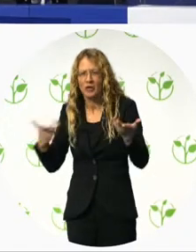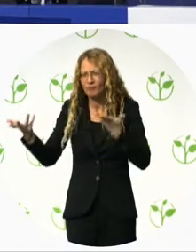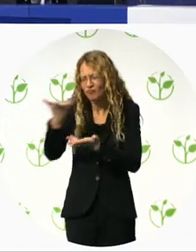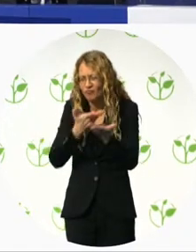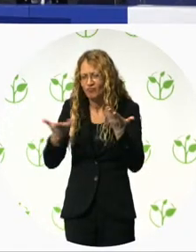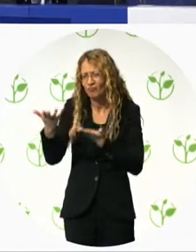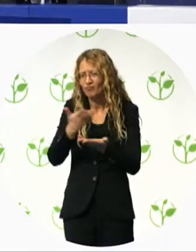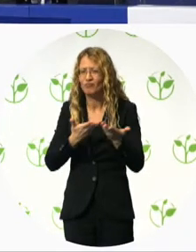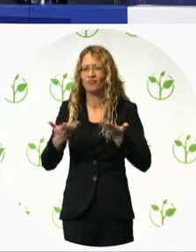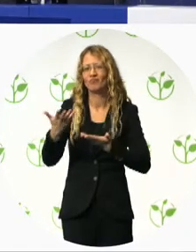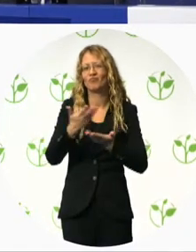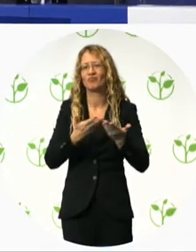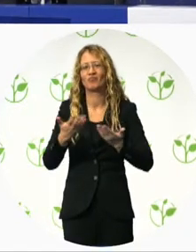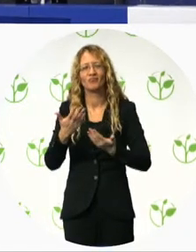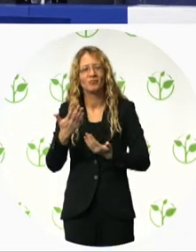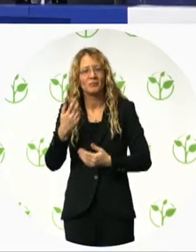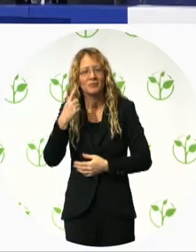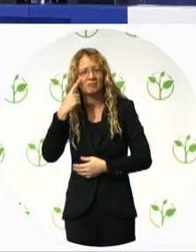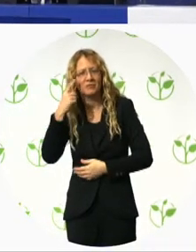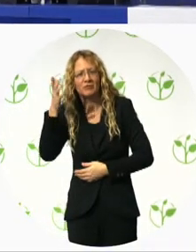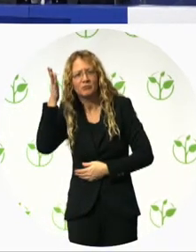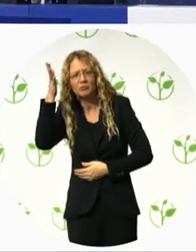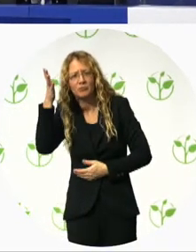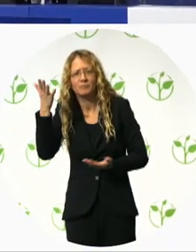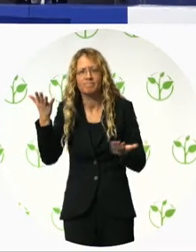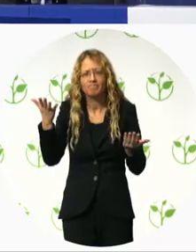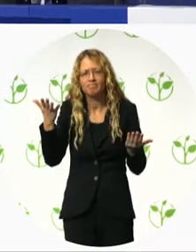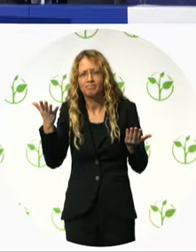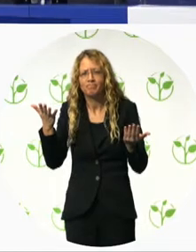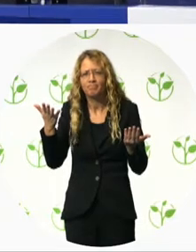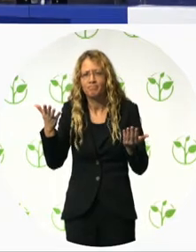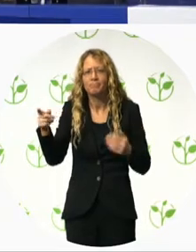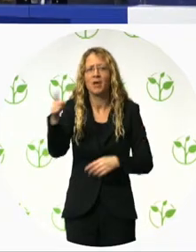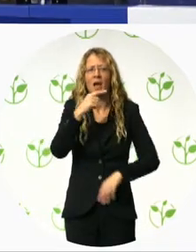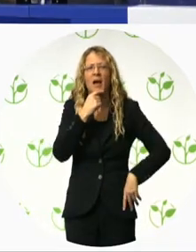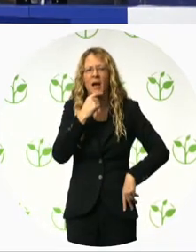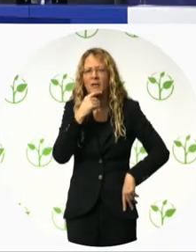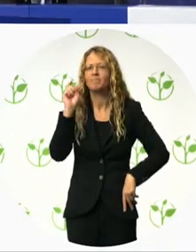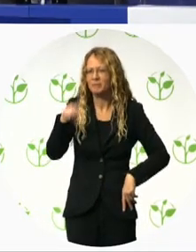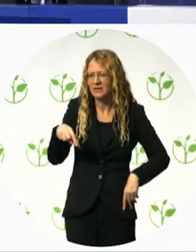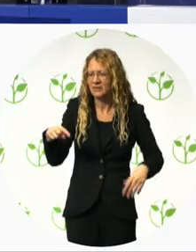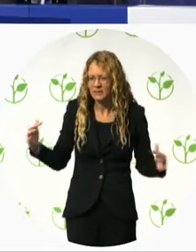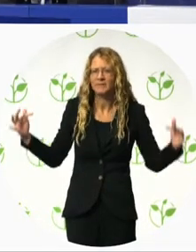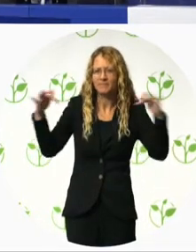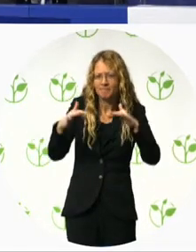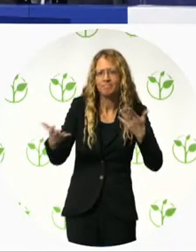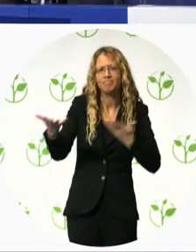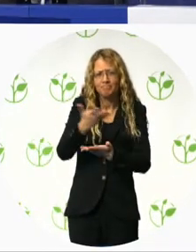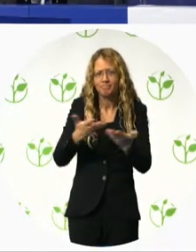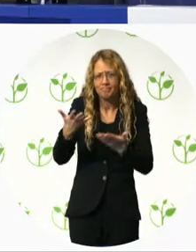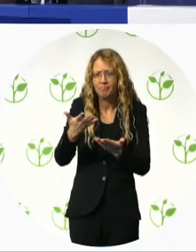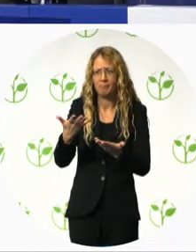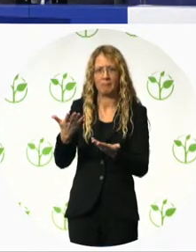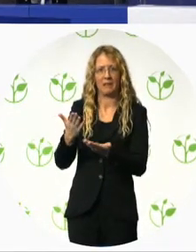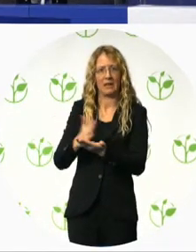suddenly, let's call a meeting, and you have no time to have an interpreter come to you. And also, if you need to talk with other